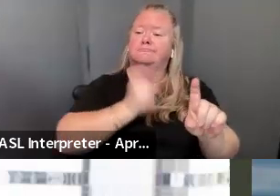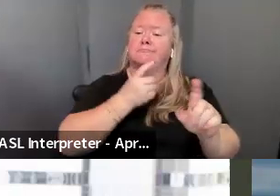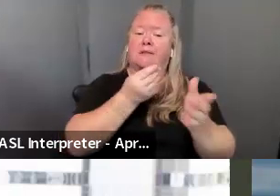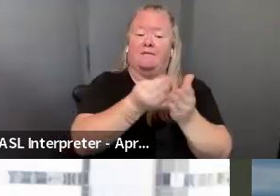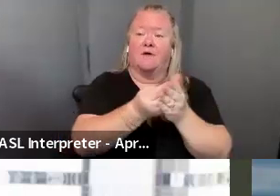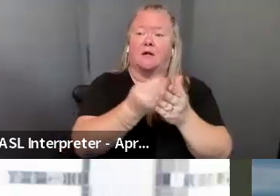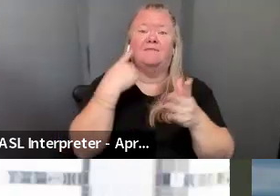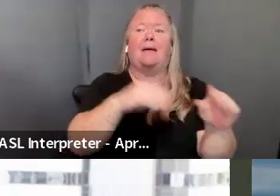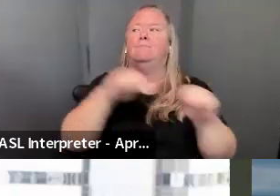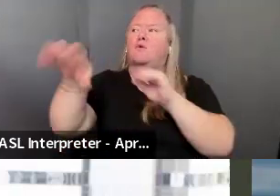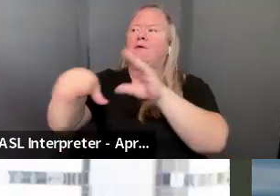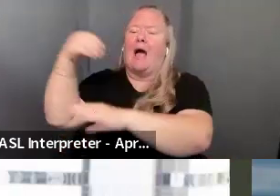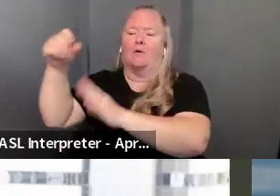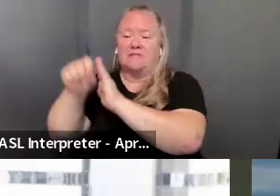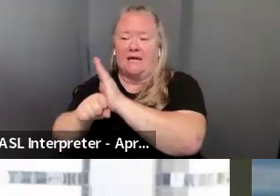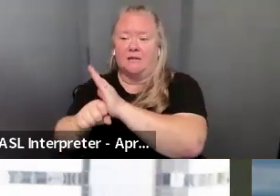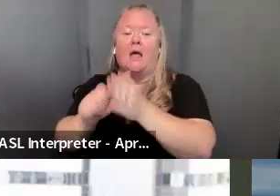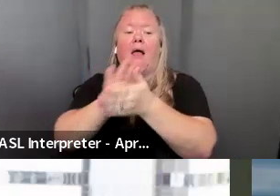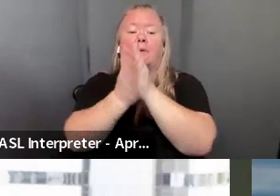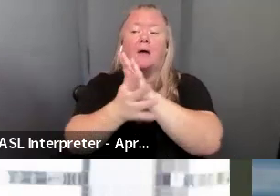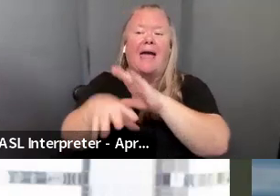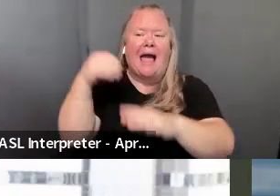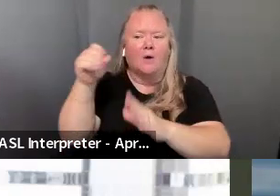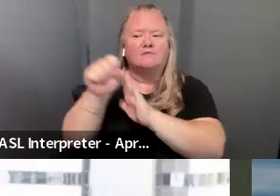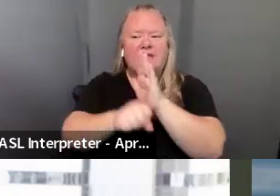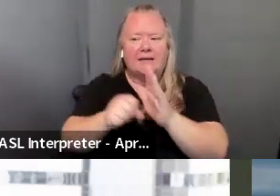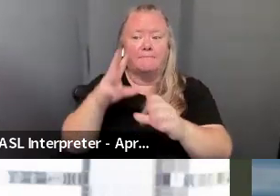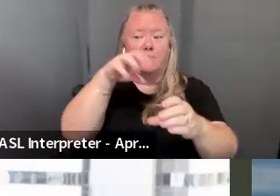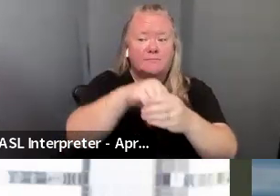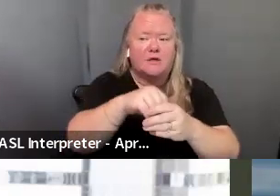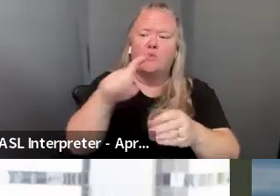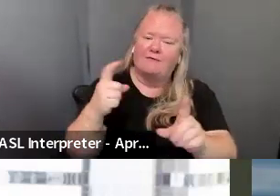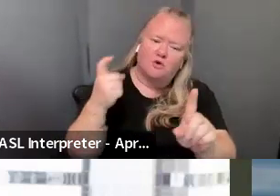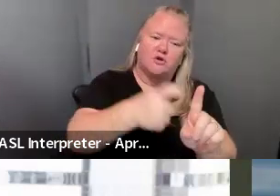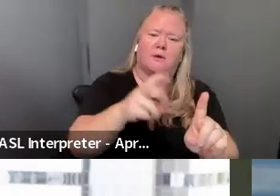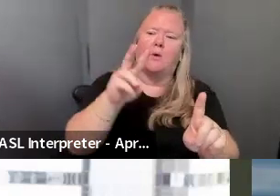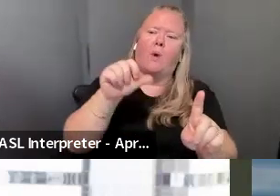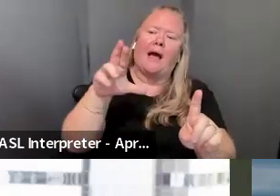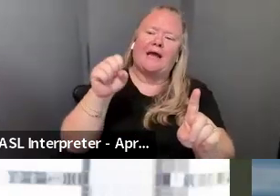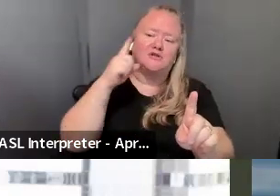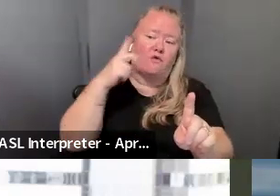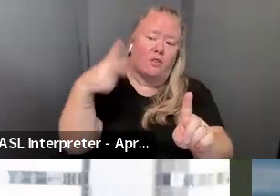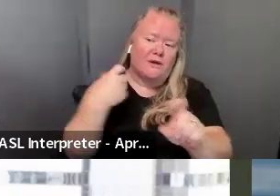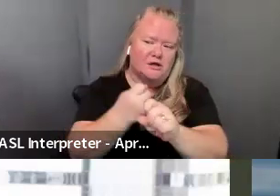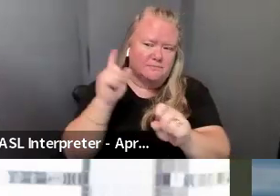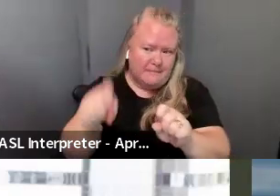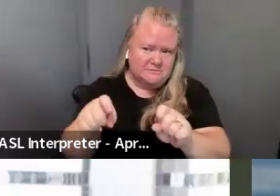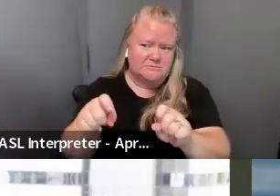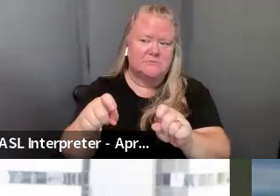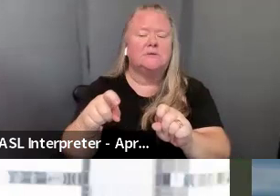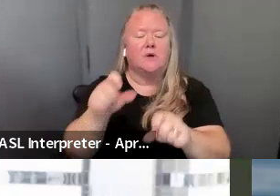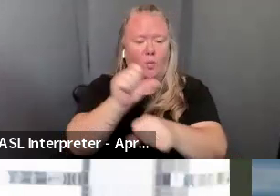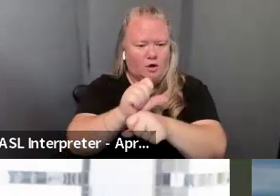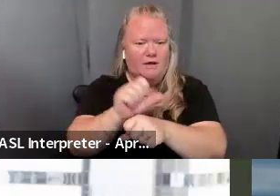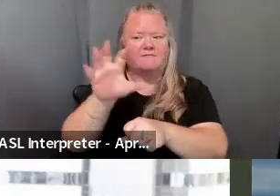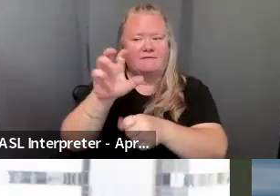state. And to become an out-of-state participant, workers must have contributed to Walk Cares for at least 3 years, again, working at